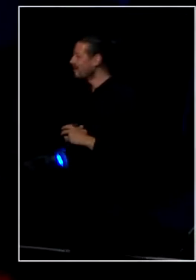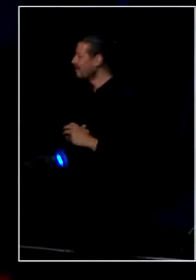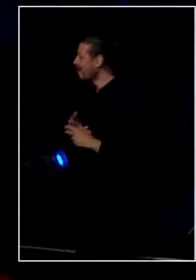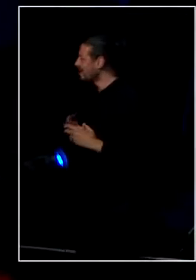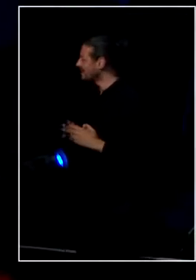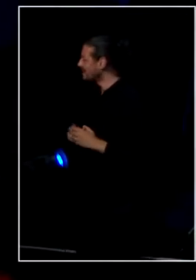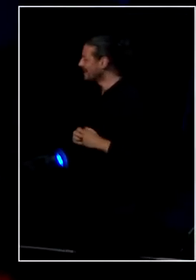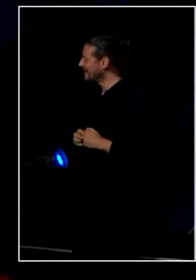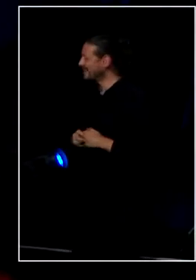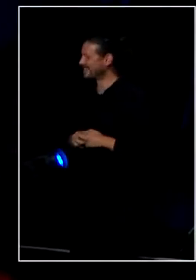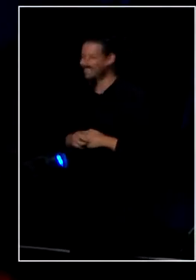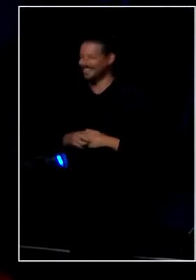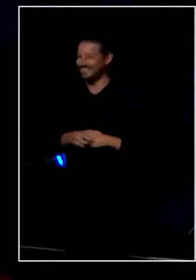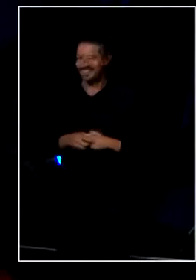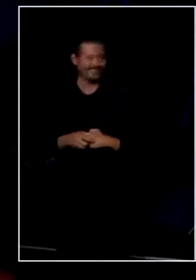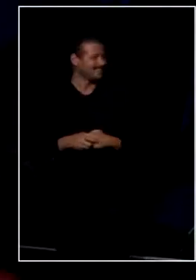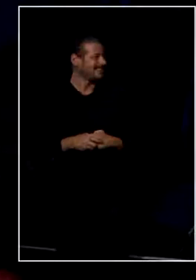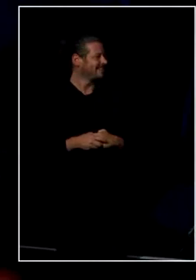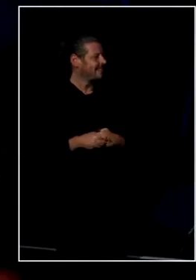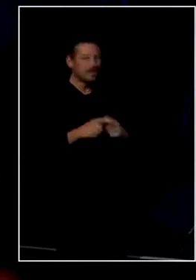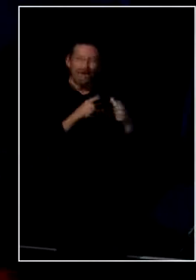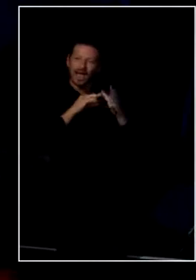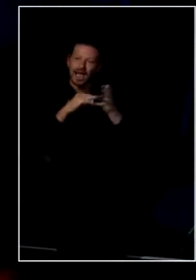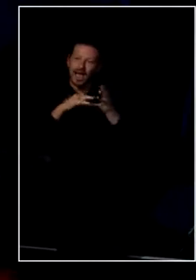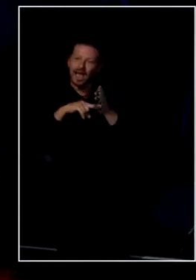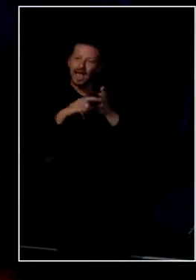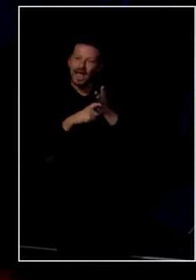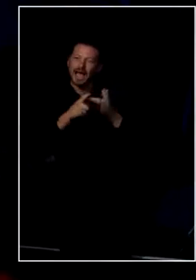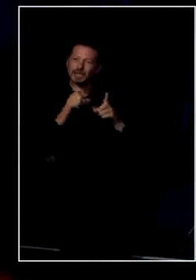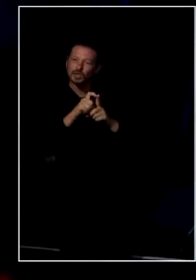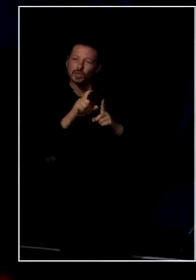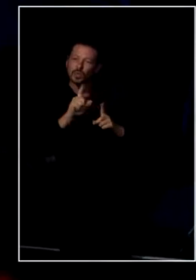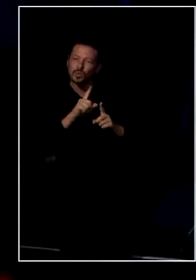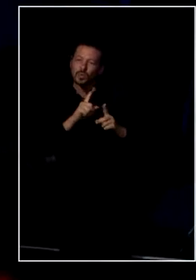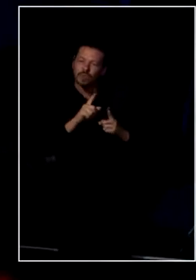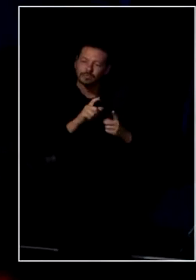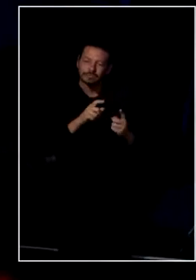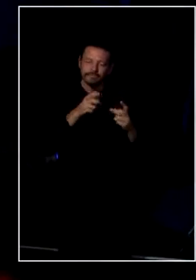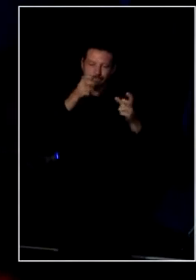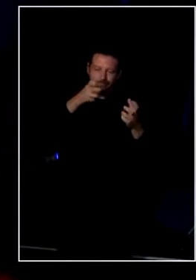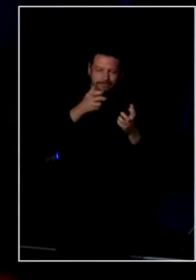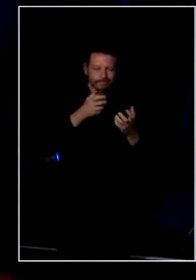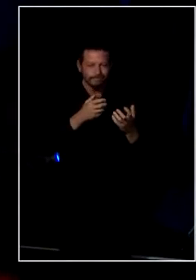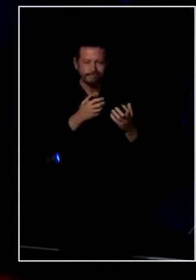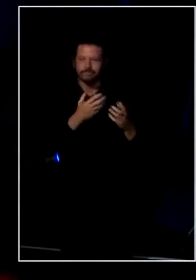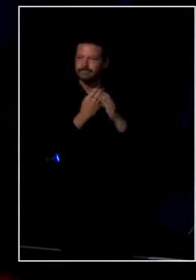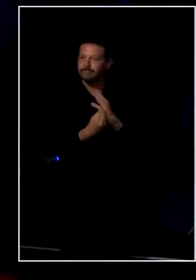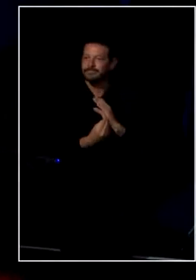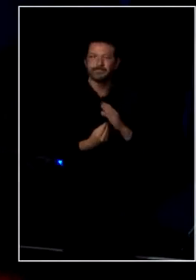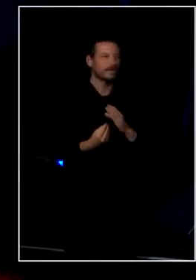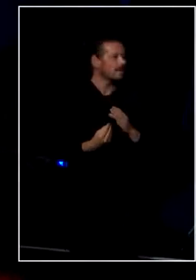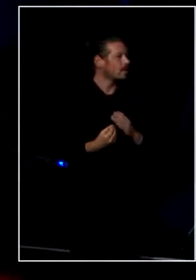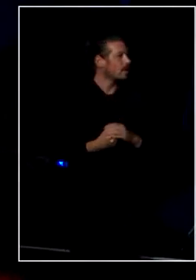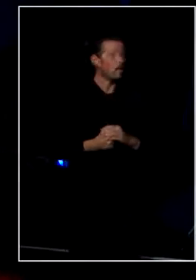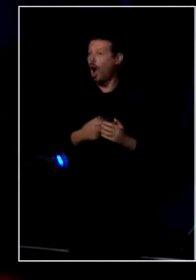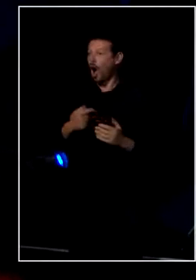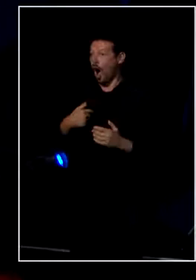Mm. Astrid, what about you? What were some of the pieces that really stood out? I was so looking forward to getting a